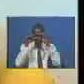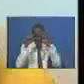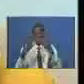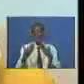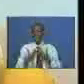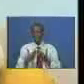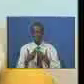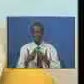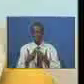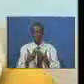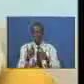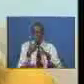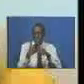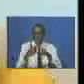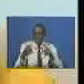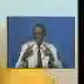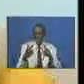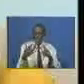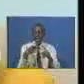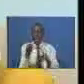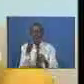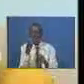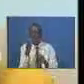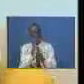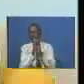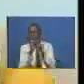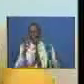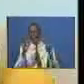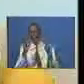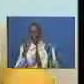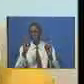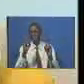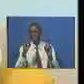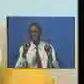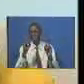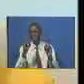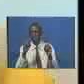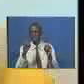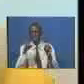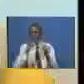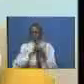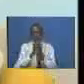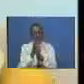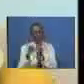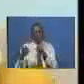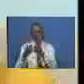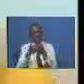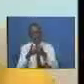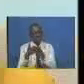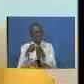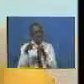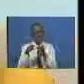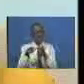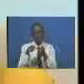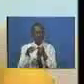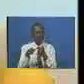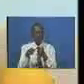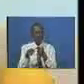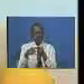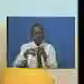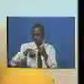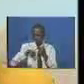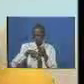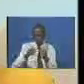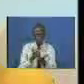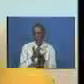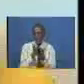this but if he doesn't have food if he doesn't have transport to go to school to become yeah that is what so when we we help we